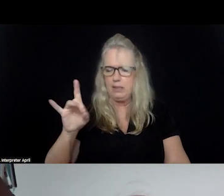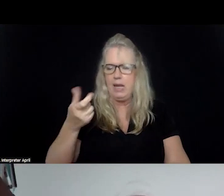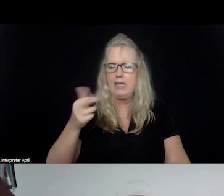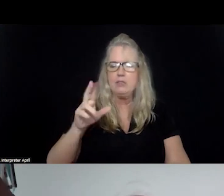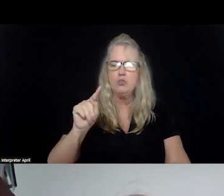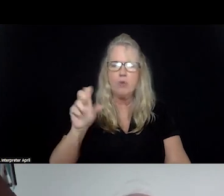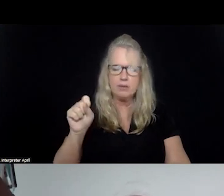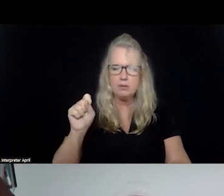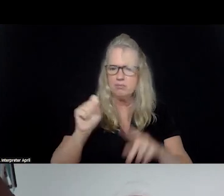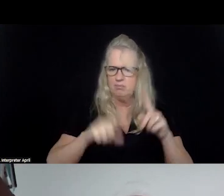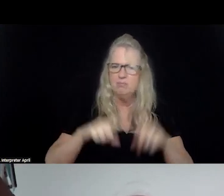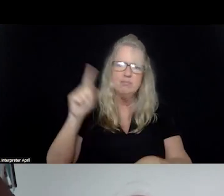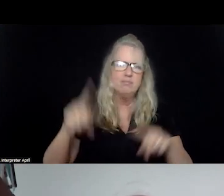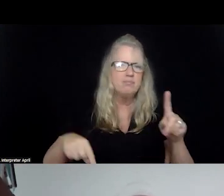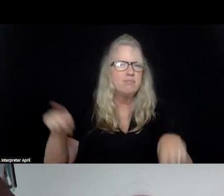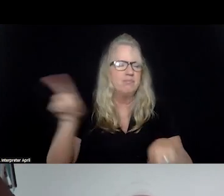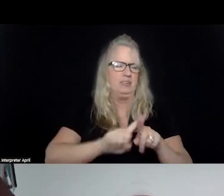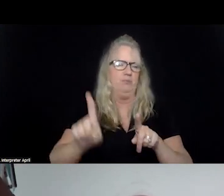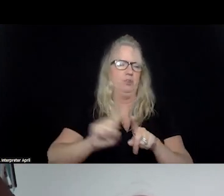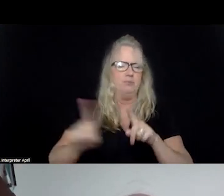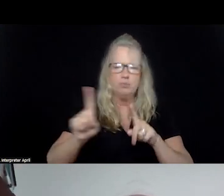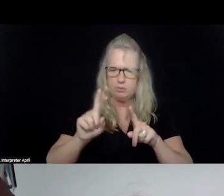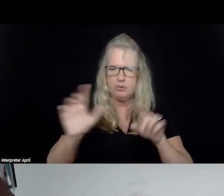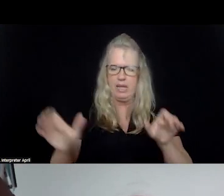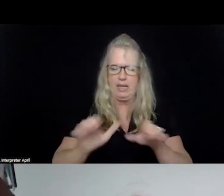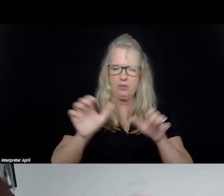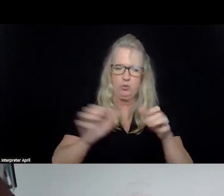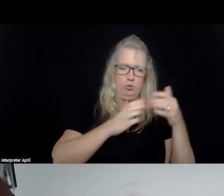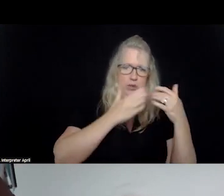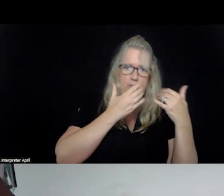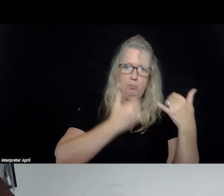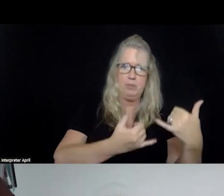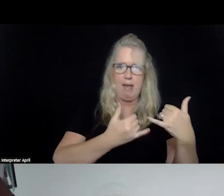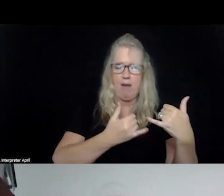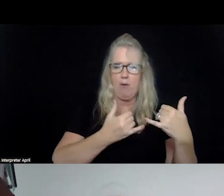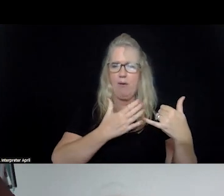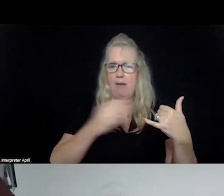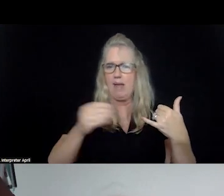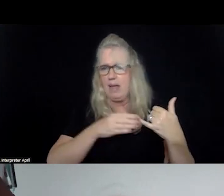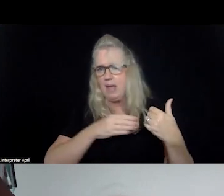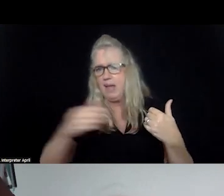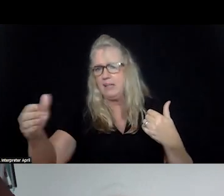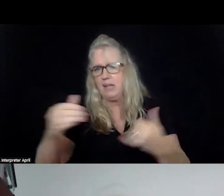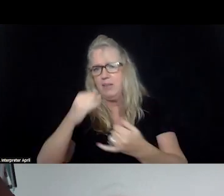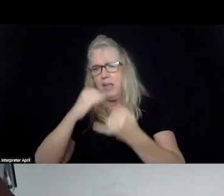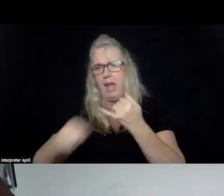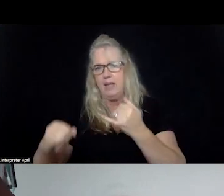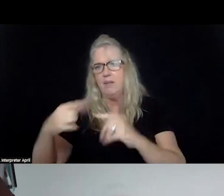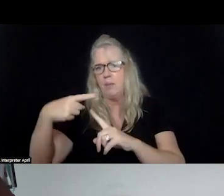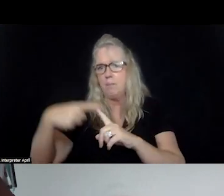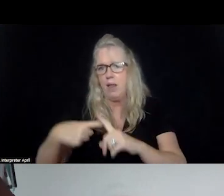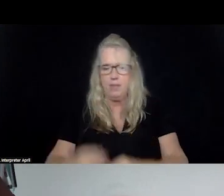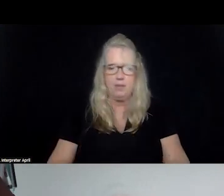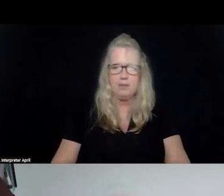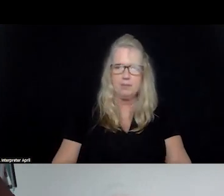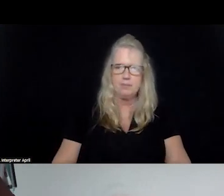that there'll be a lot of activity between now and the end of the month.